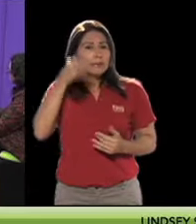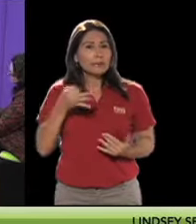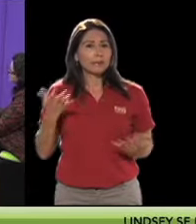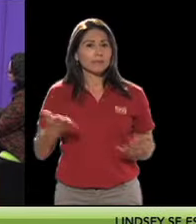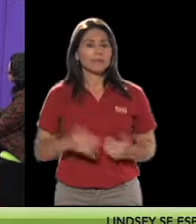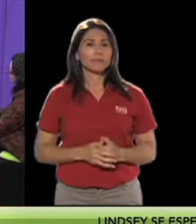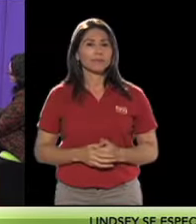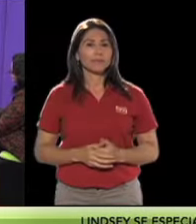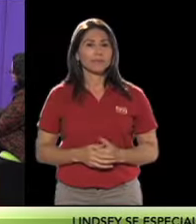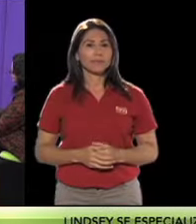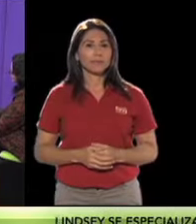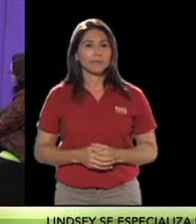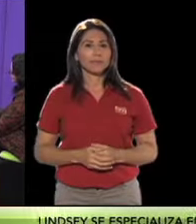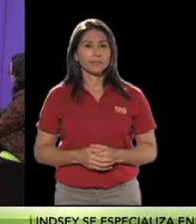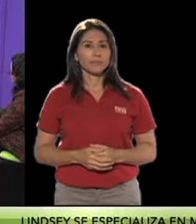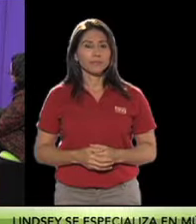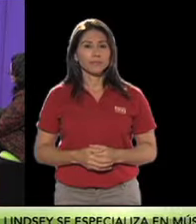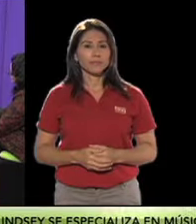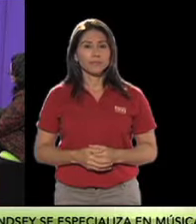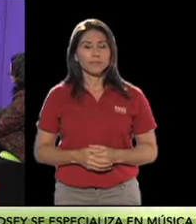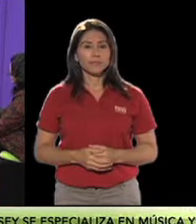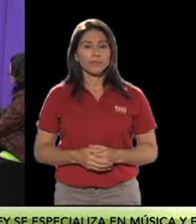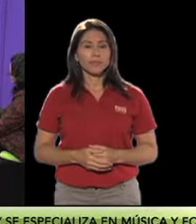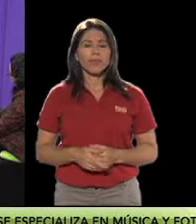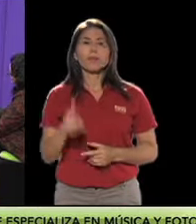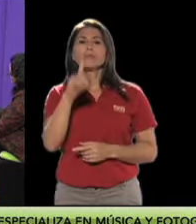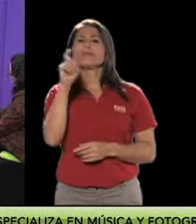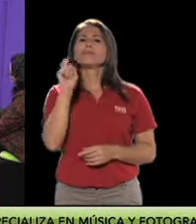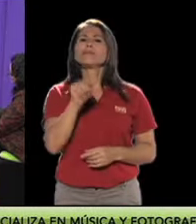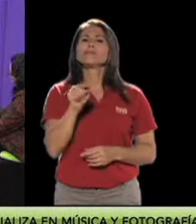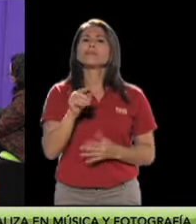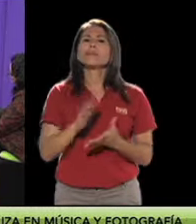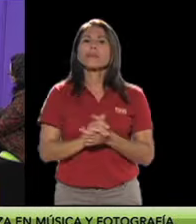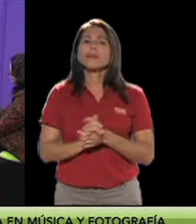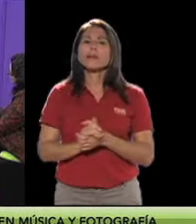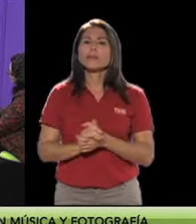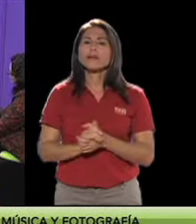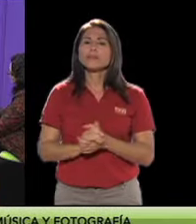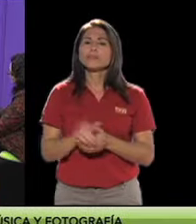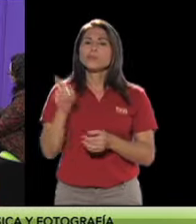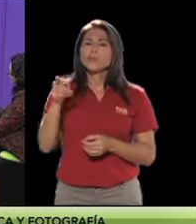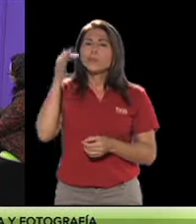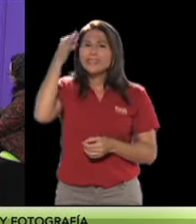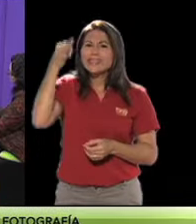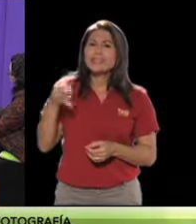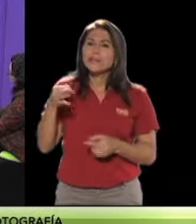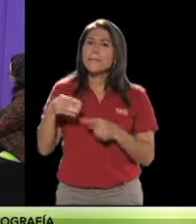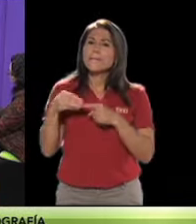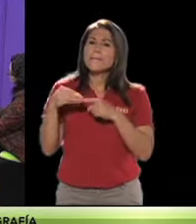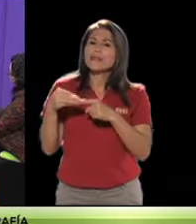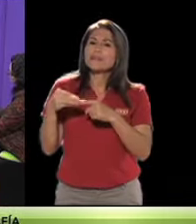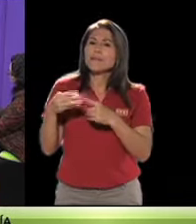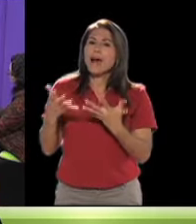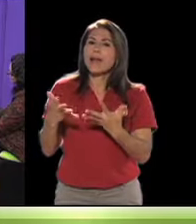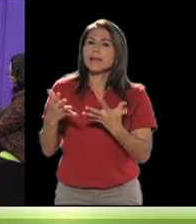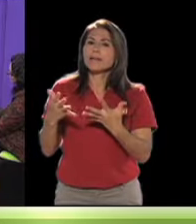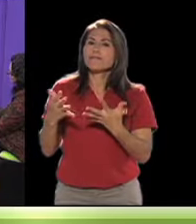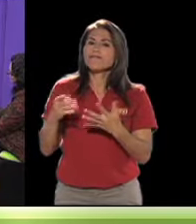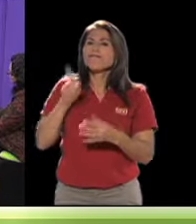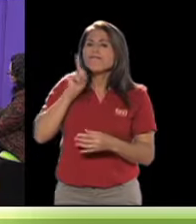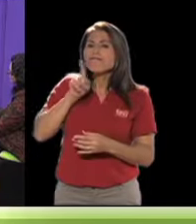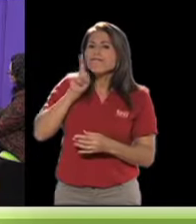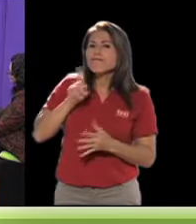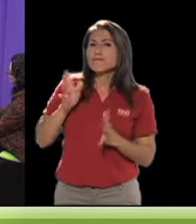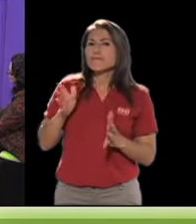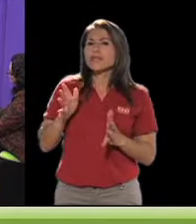people that don't know about it. ¿Cuál cree que es la principal, verdad, es el principal mito, y